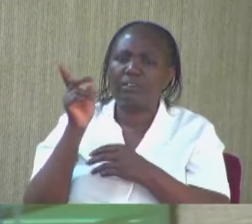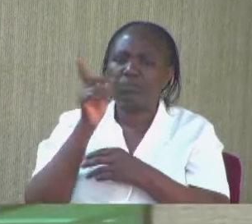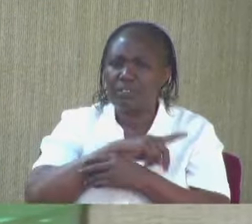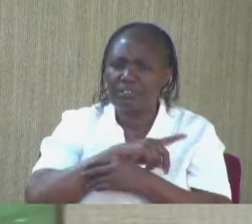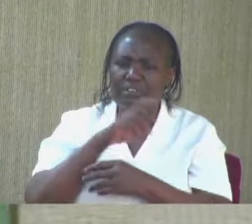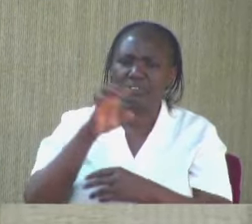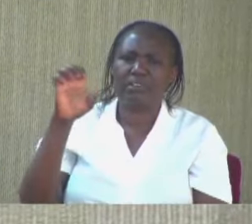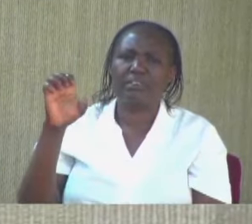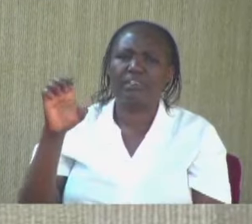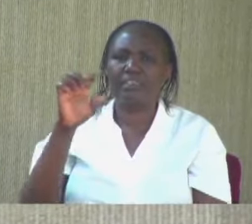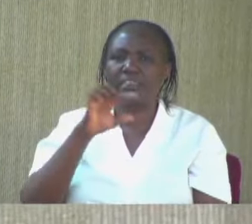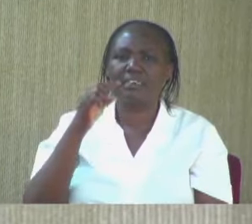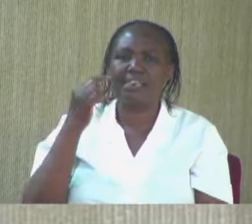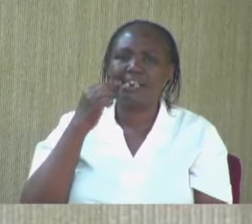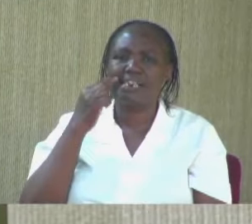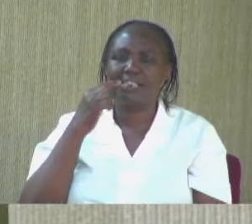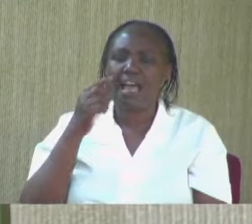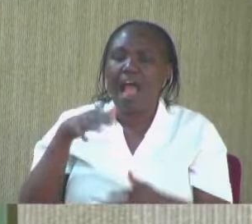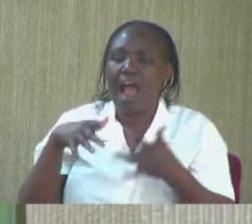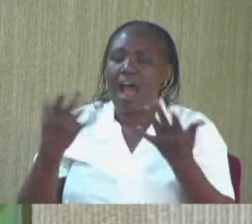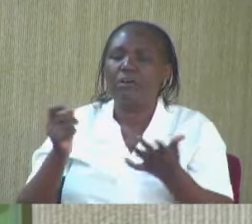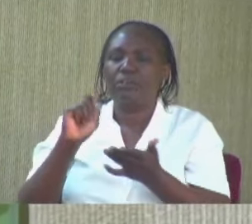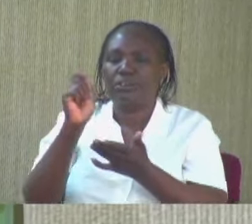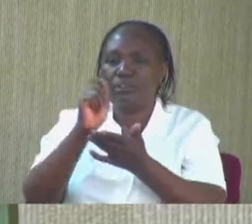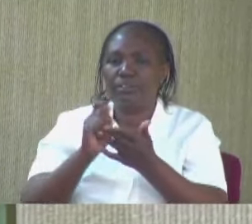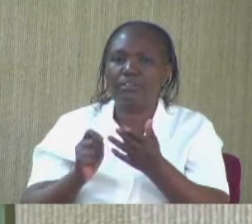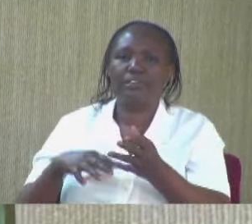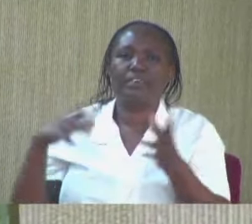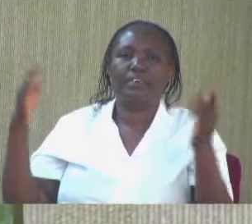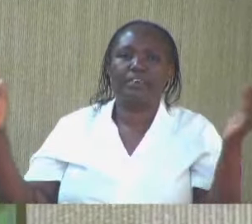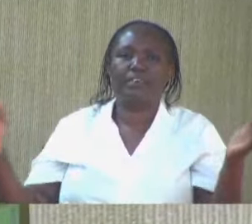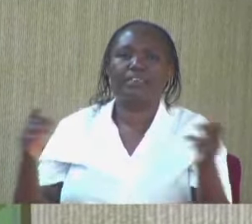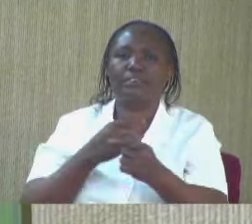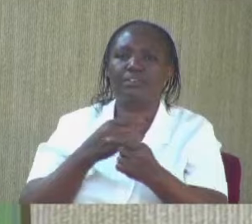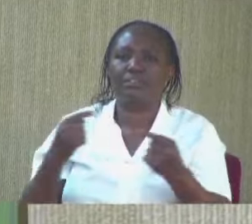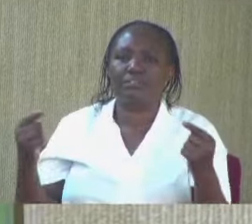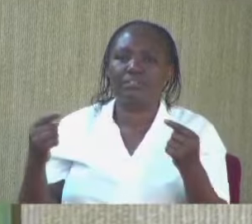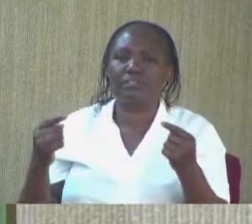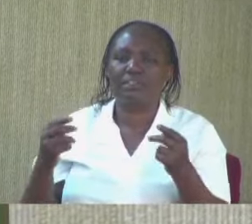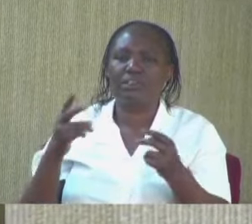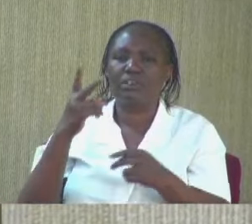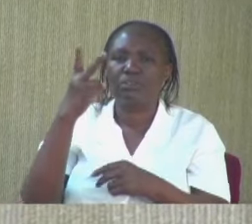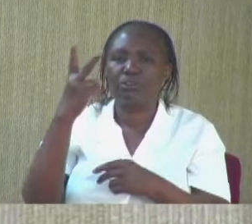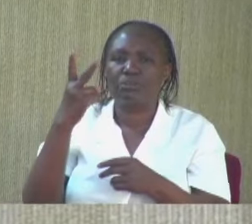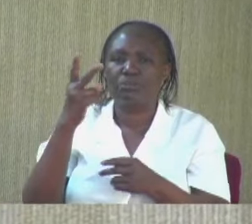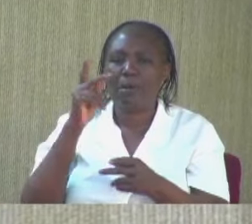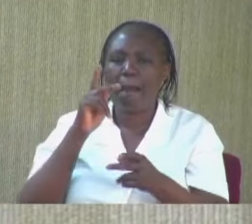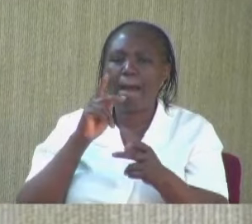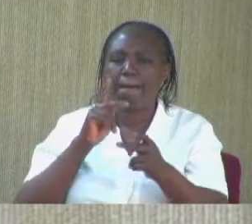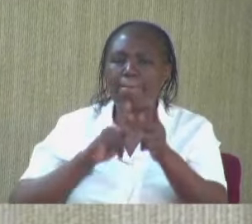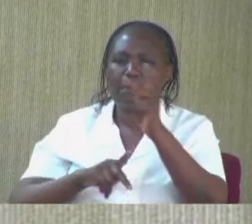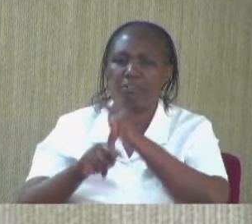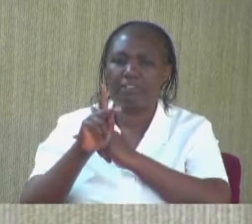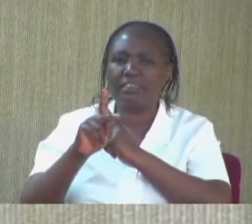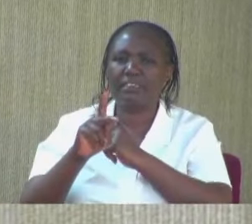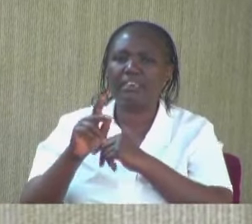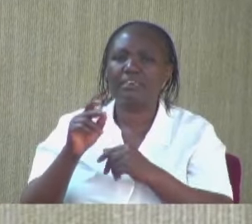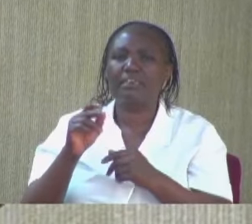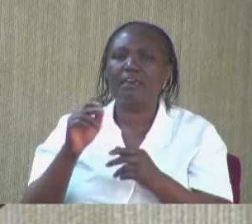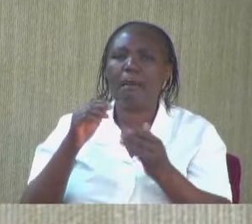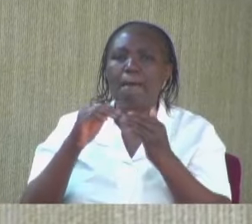The Great Controversy. Two books with two prophetic books. Let's start with